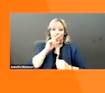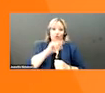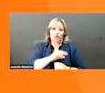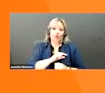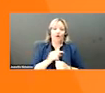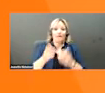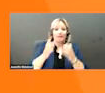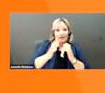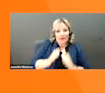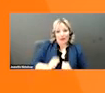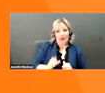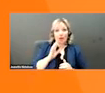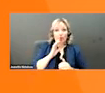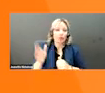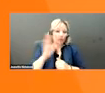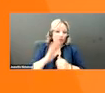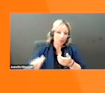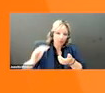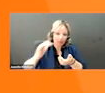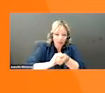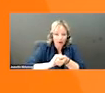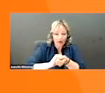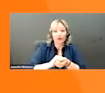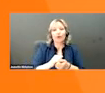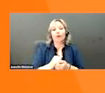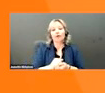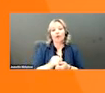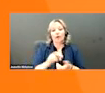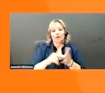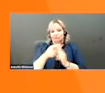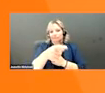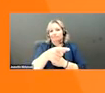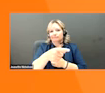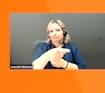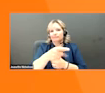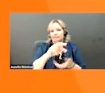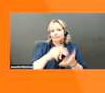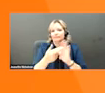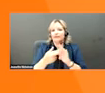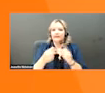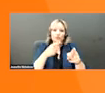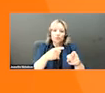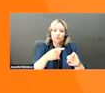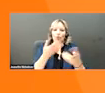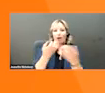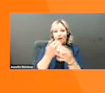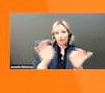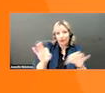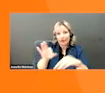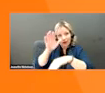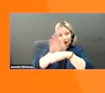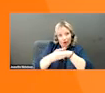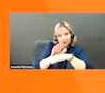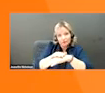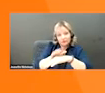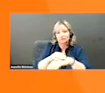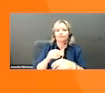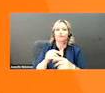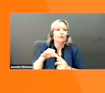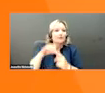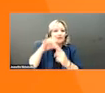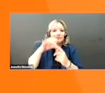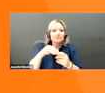Guelph. So if you are interested in receiving a free consultation, a request for proposal assessment, any special rates for